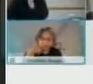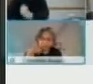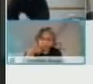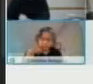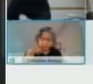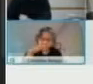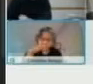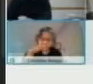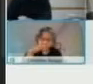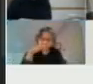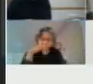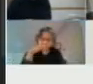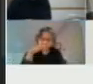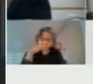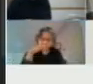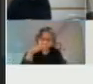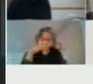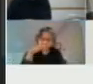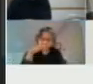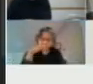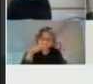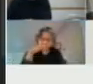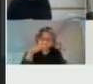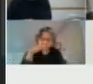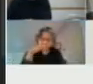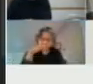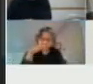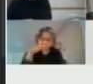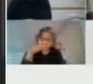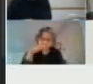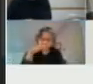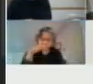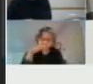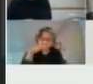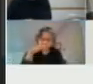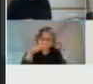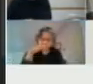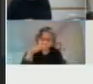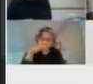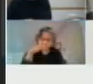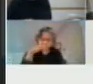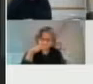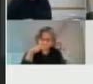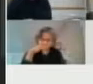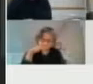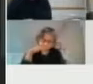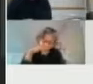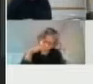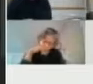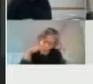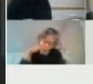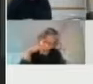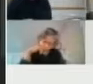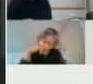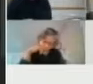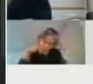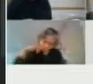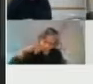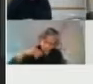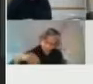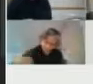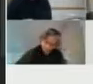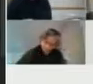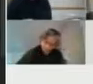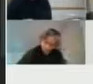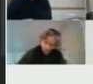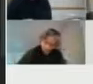Good afternoon, Madam Chair, members of the board. Lina Tramelli with the Mayor's Office of Neighborhood Services. We would like to go on the record in support. The Office of Neighborhood Services